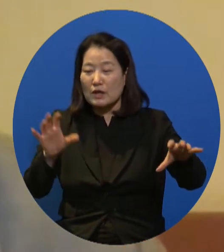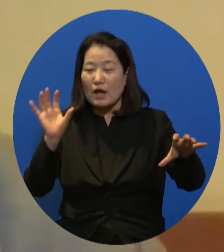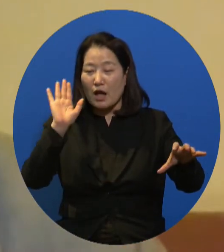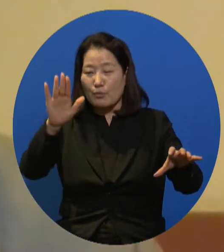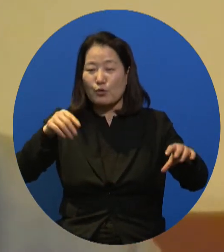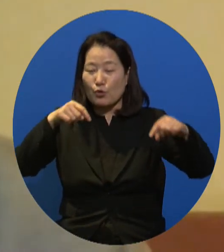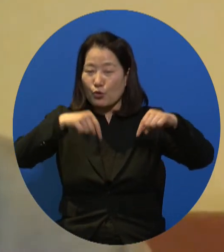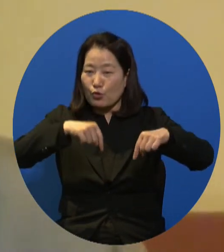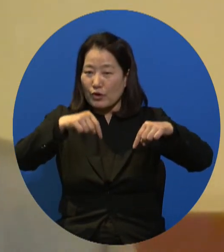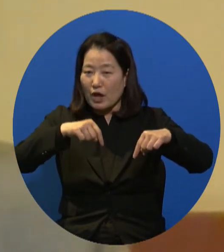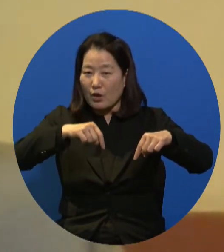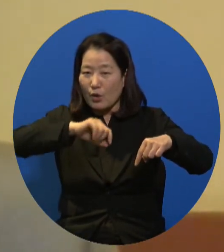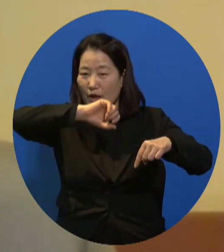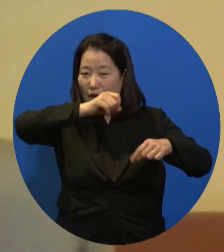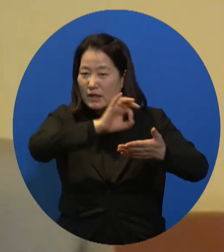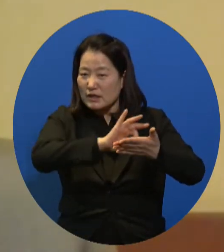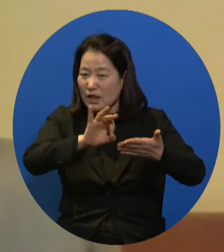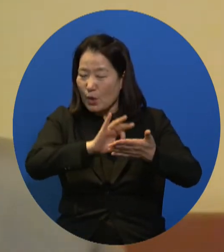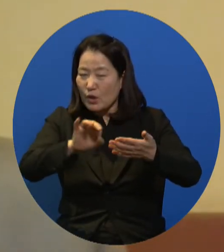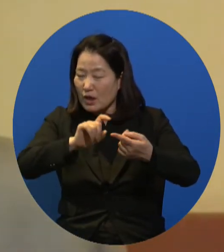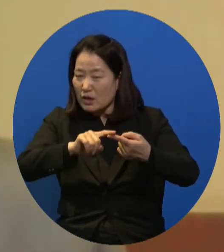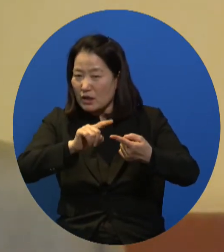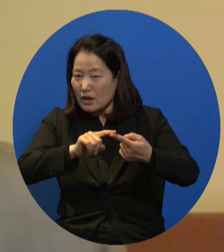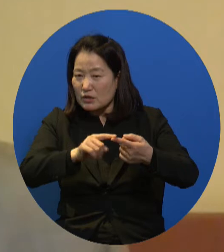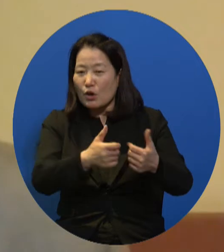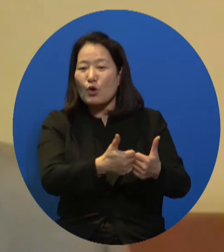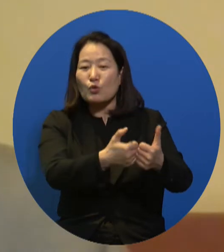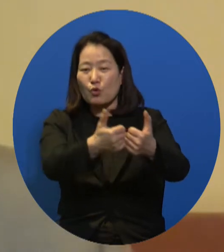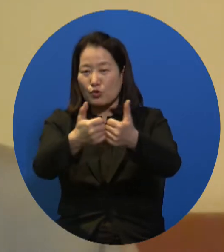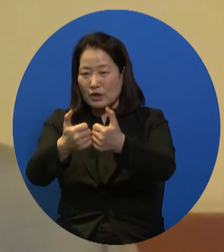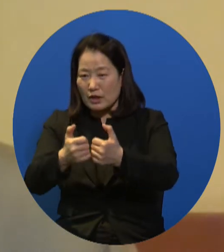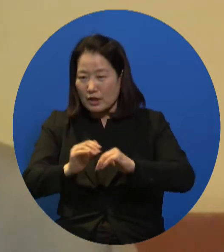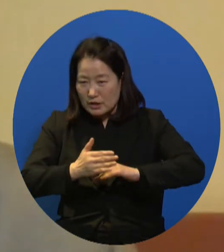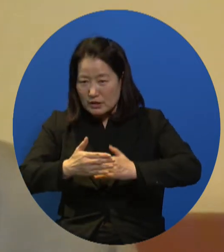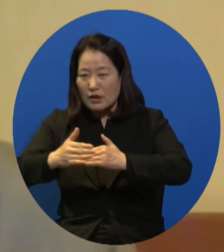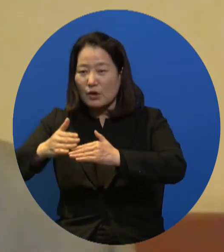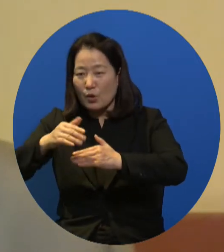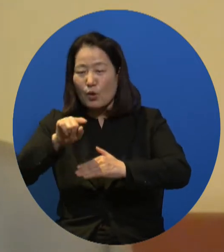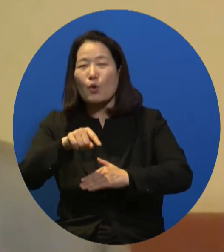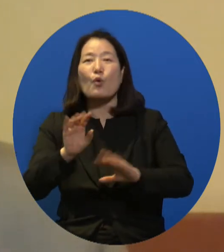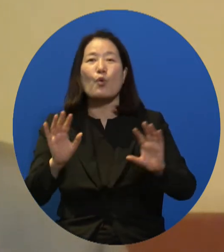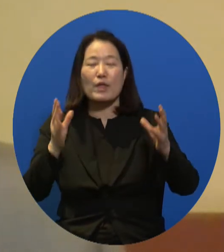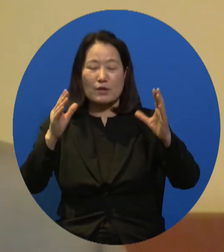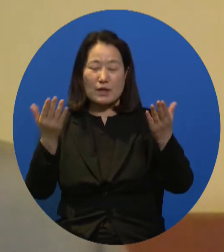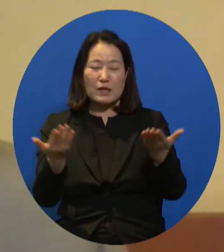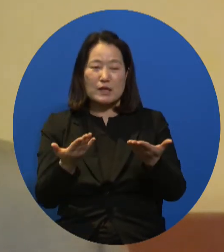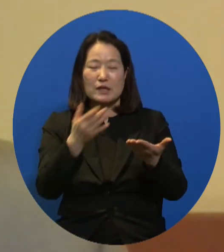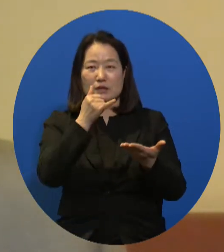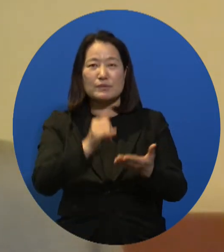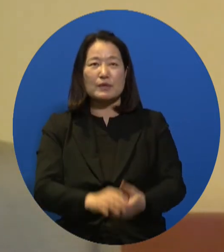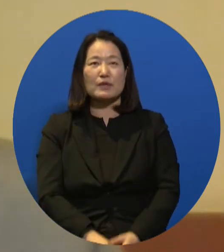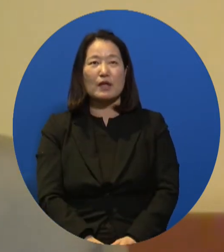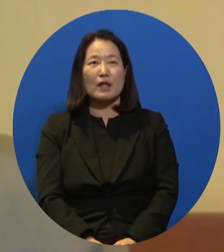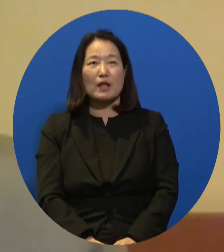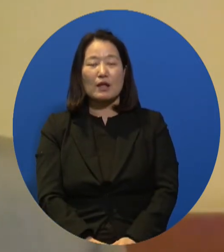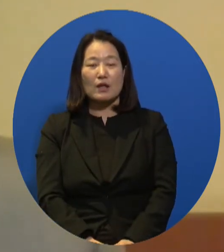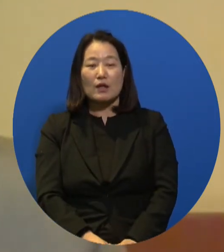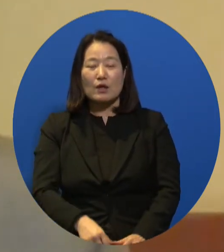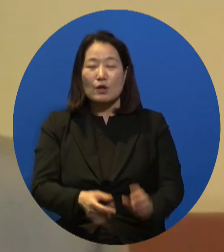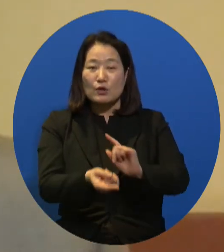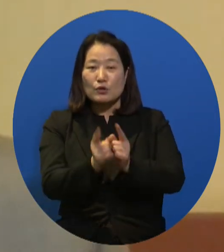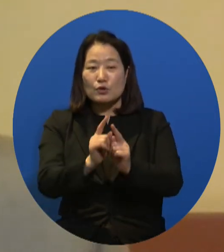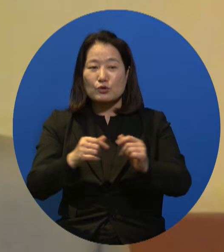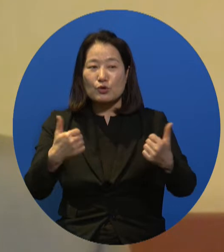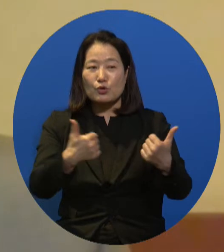aid. This is welcome, not least in part because this is precisely what my organisation and persons